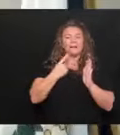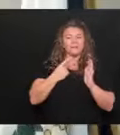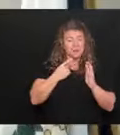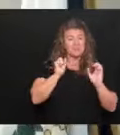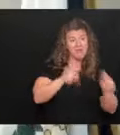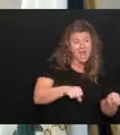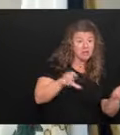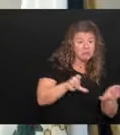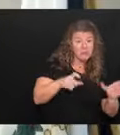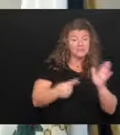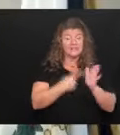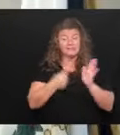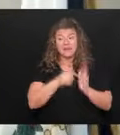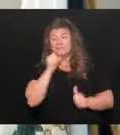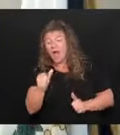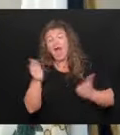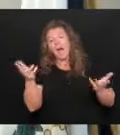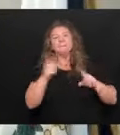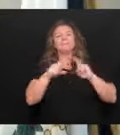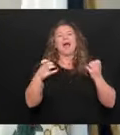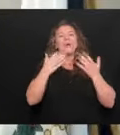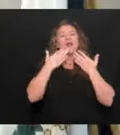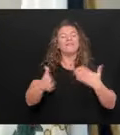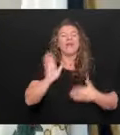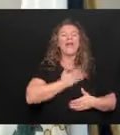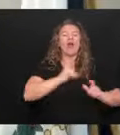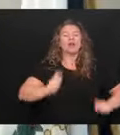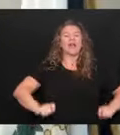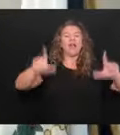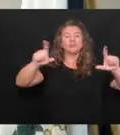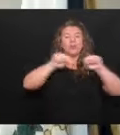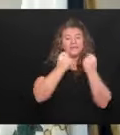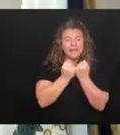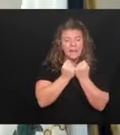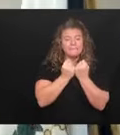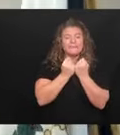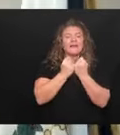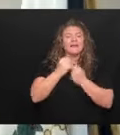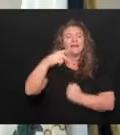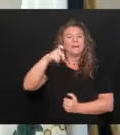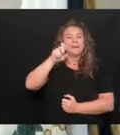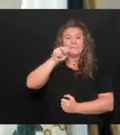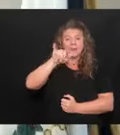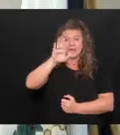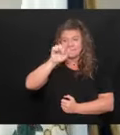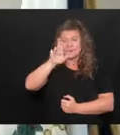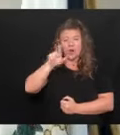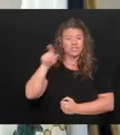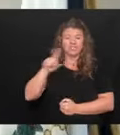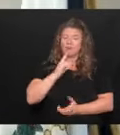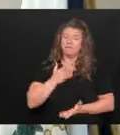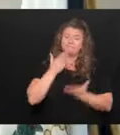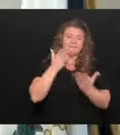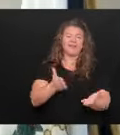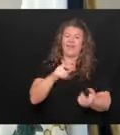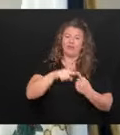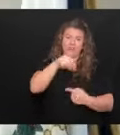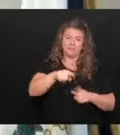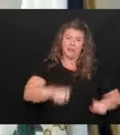they're not. I want to thank our dashboard team, especially Tim DeBar, who is so dedicated to this.